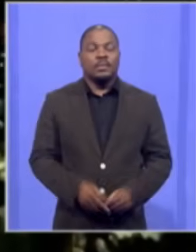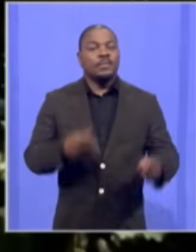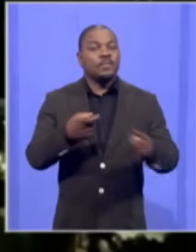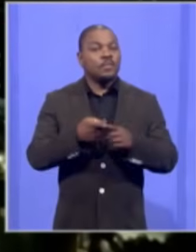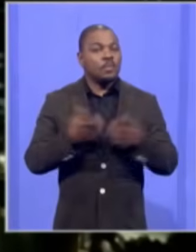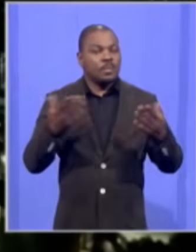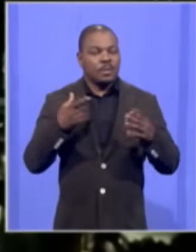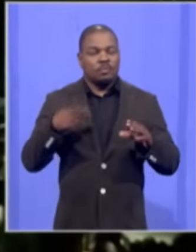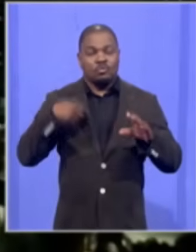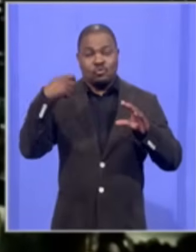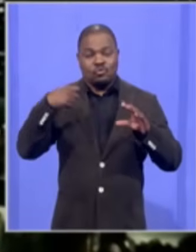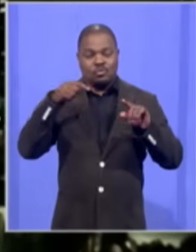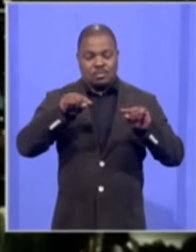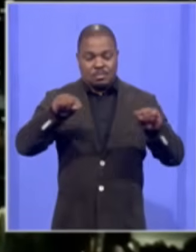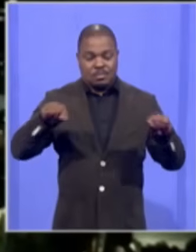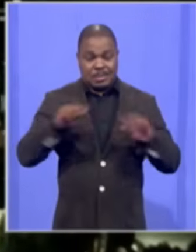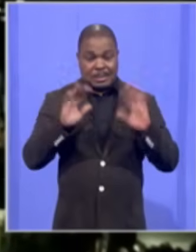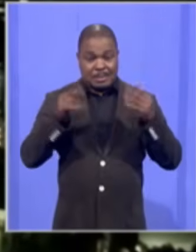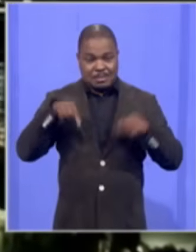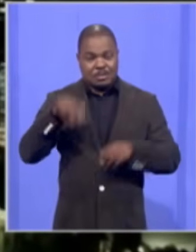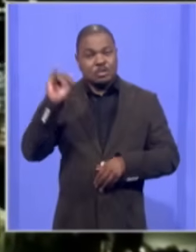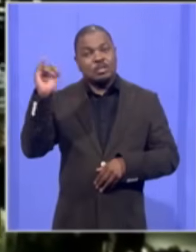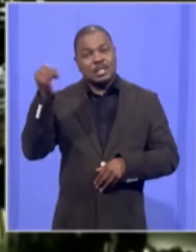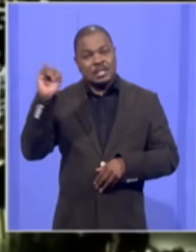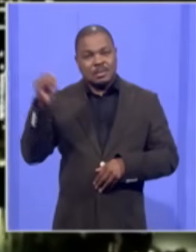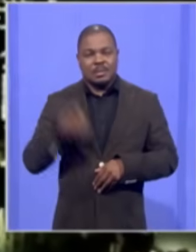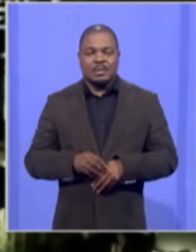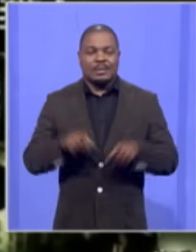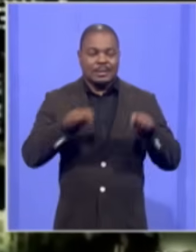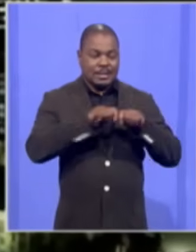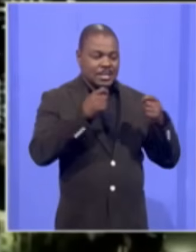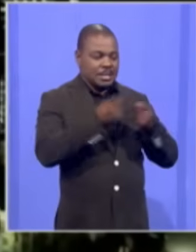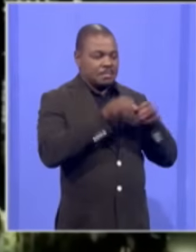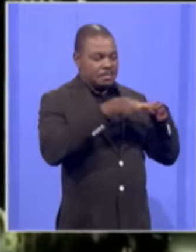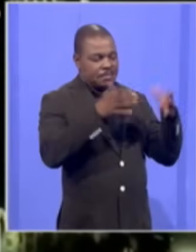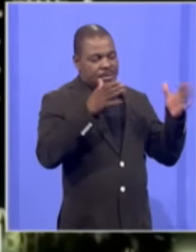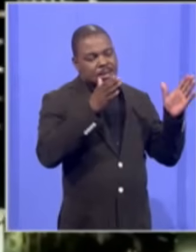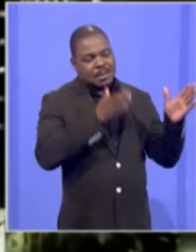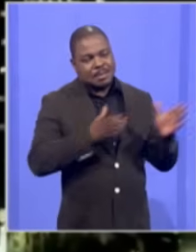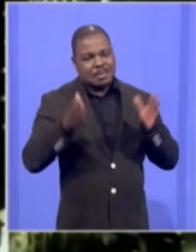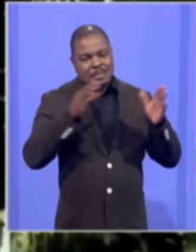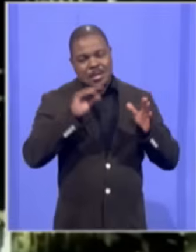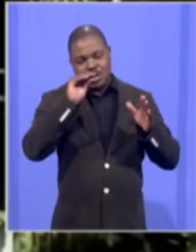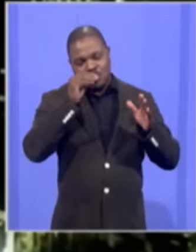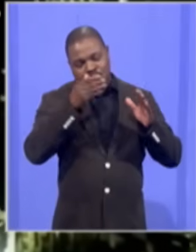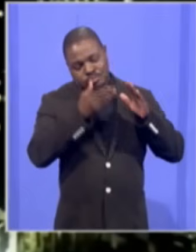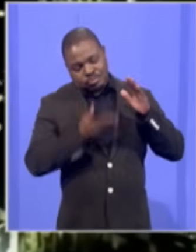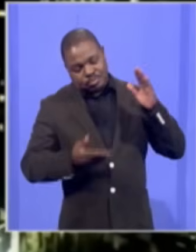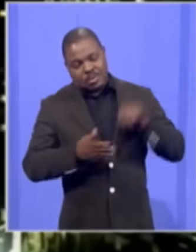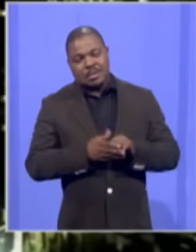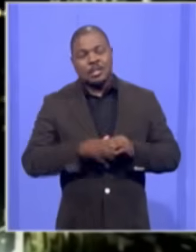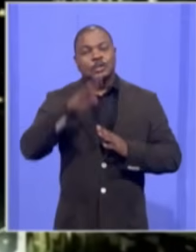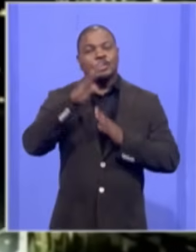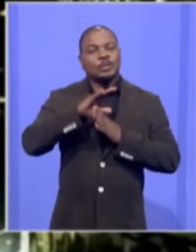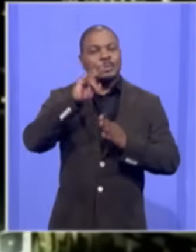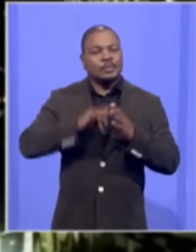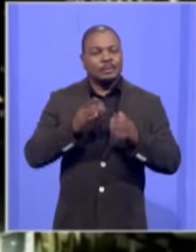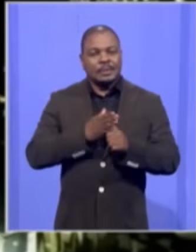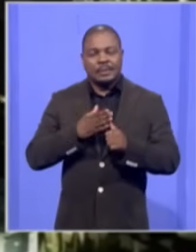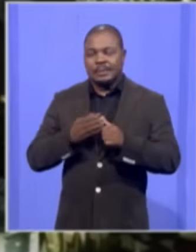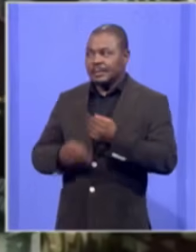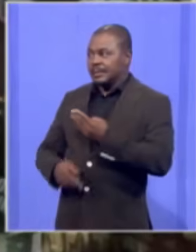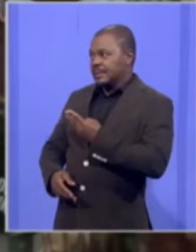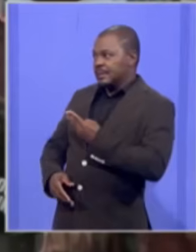ka otloloha re le Studio 10 Auckland Park Johannesburg moifo o boetse o hlophisitse tsa moraorao empa ha re lekole dihlooho tsa tsona.